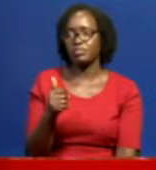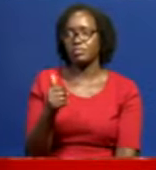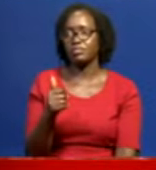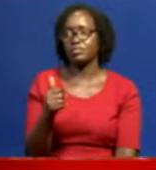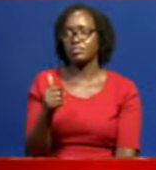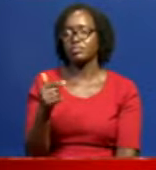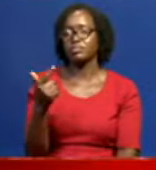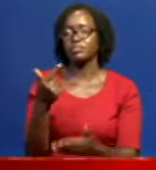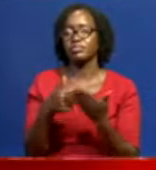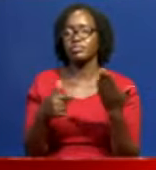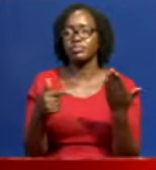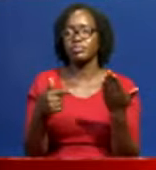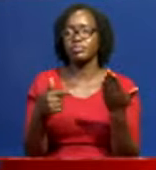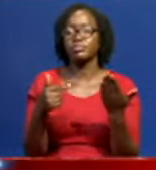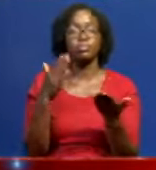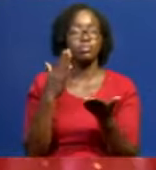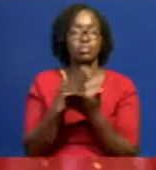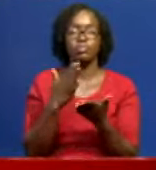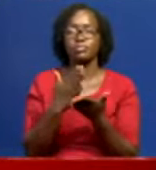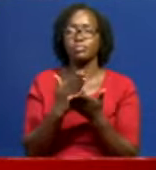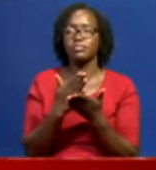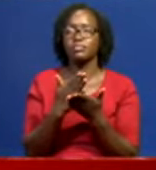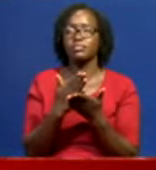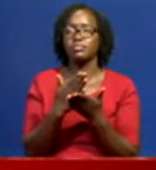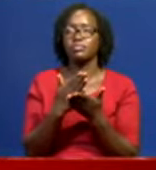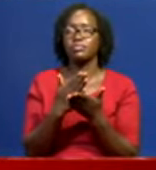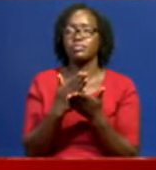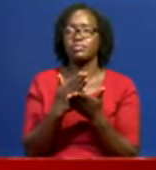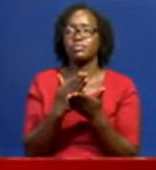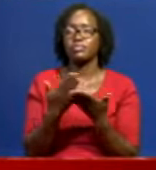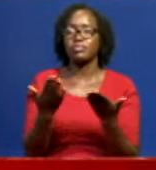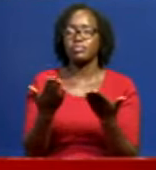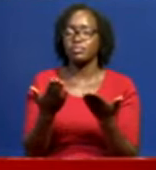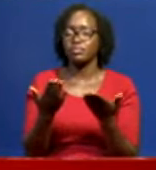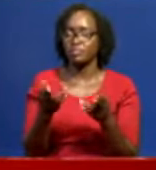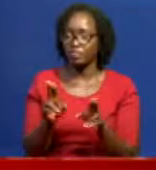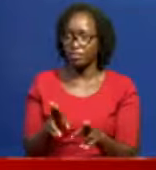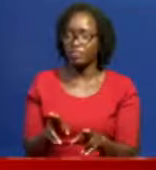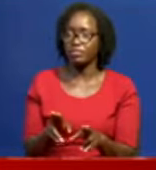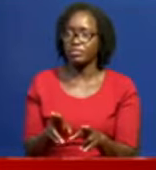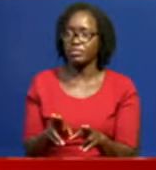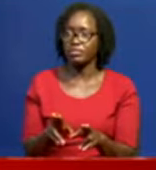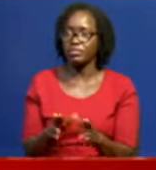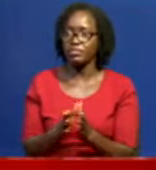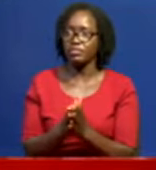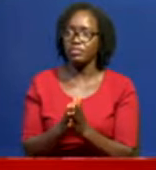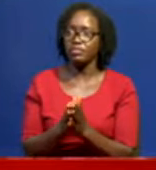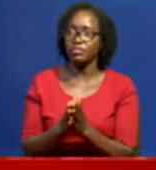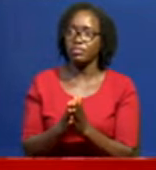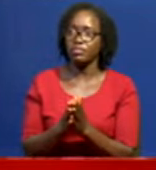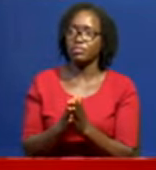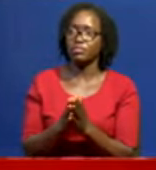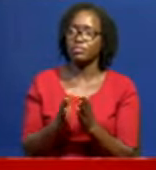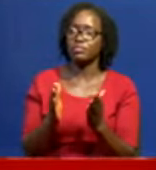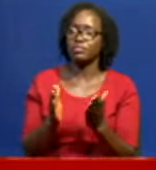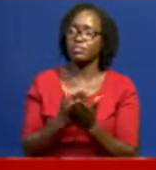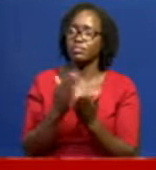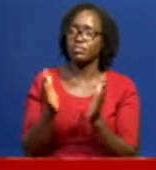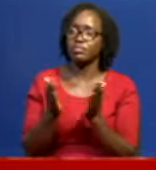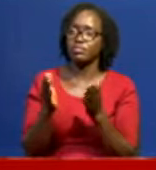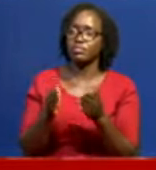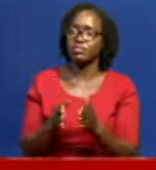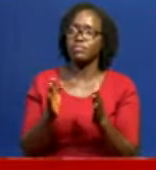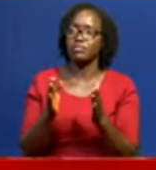what really is at stake. We have come some encouraging way